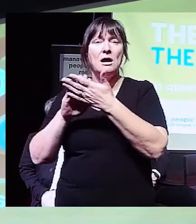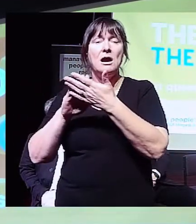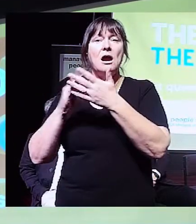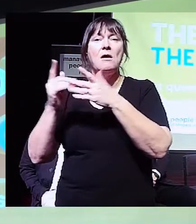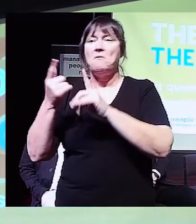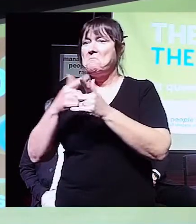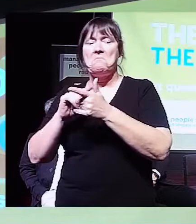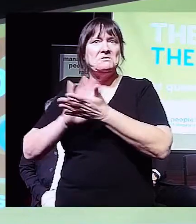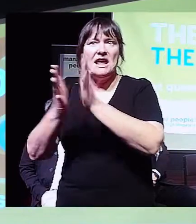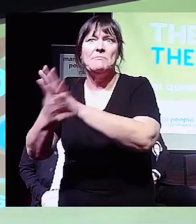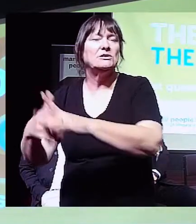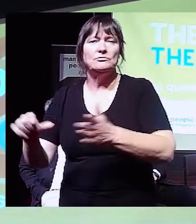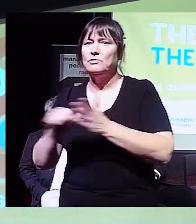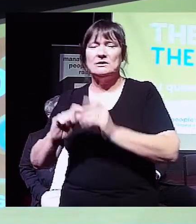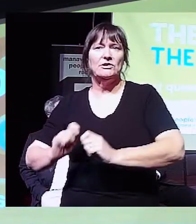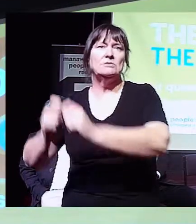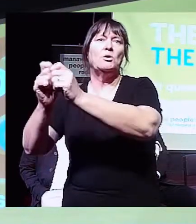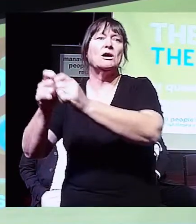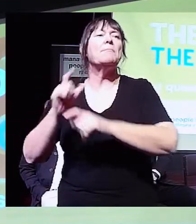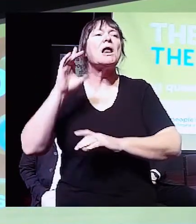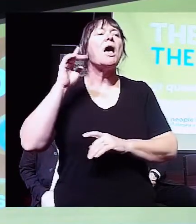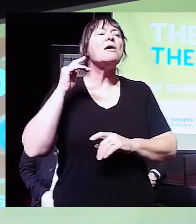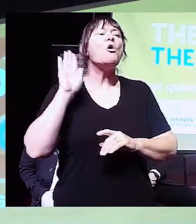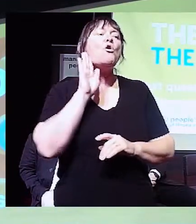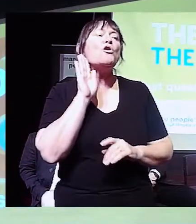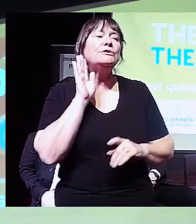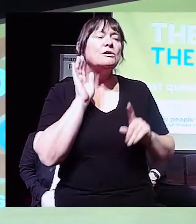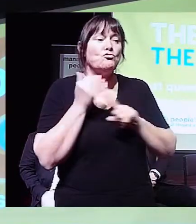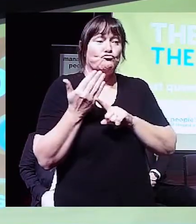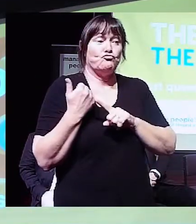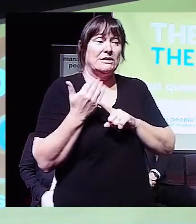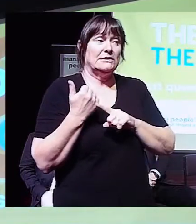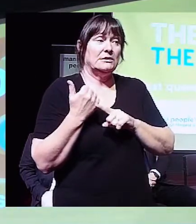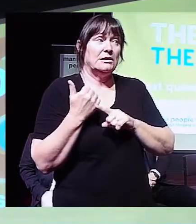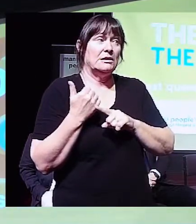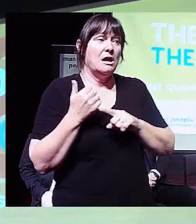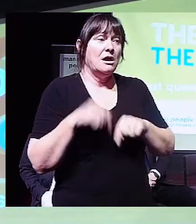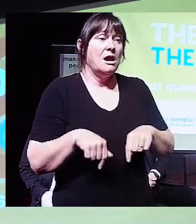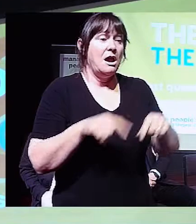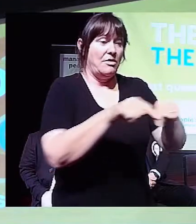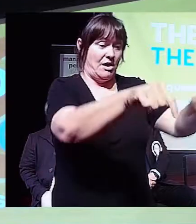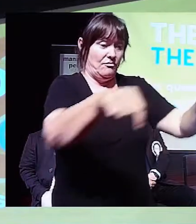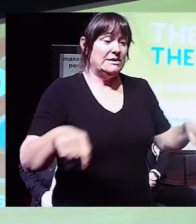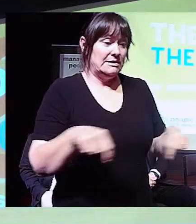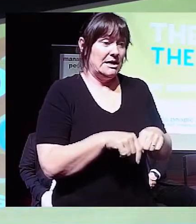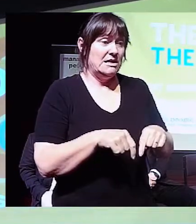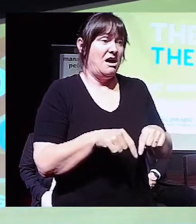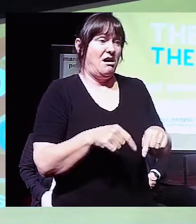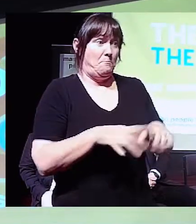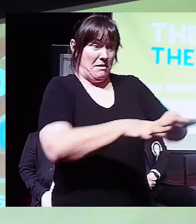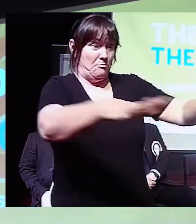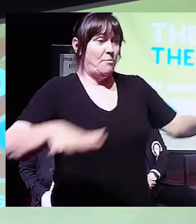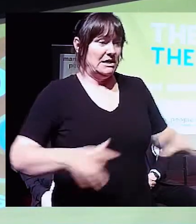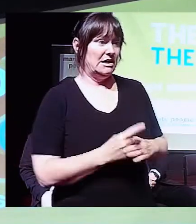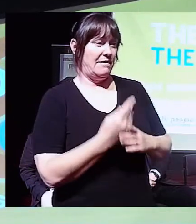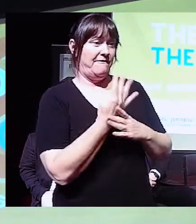for people putting four or five houses on an old section that had absolutely no livable stands in it. So pulling all the levers we can and investing